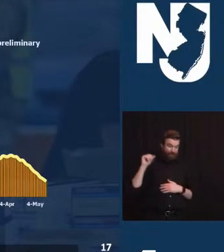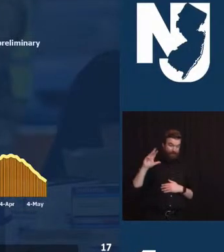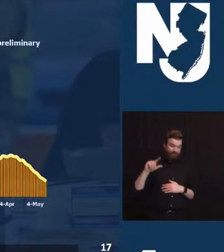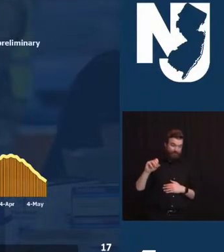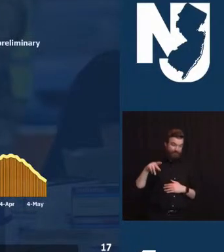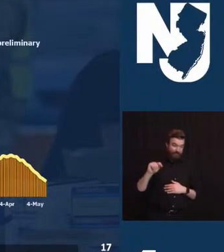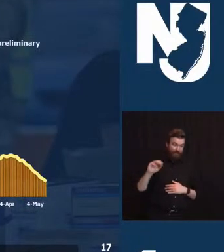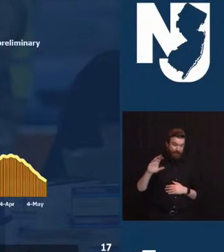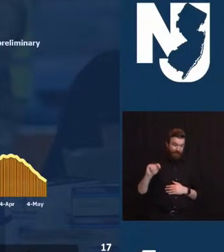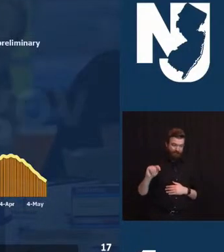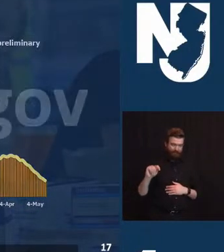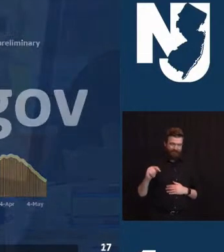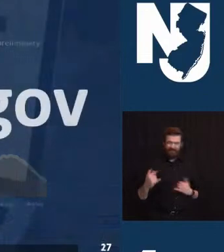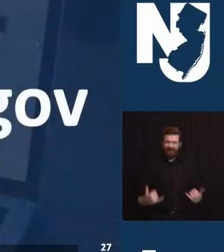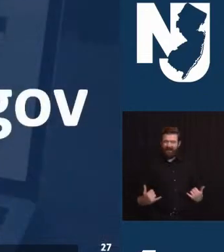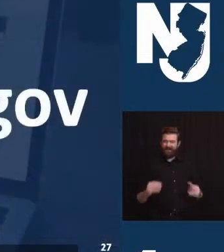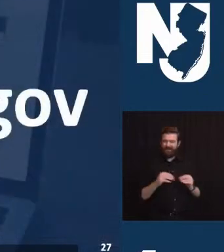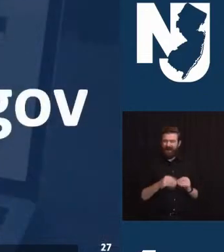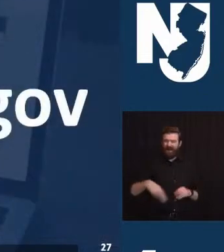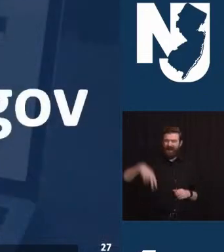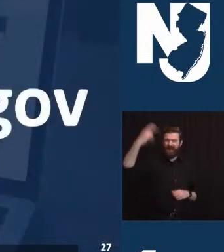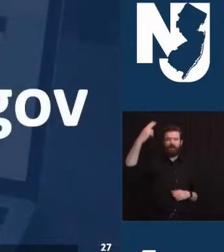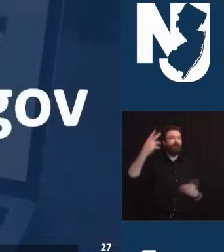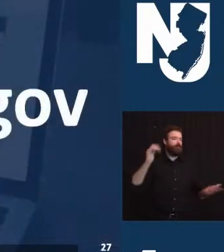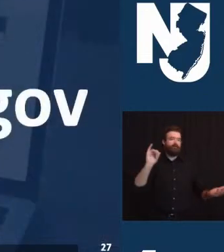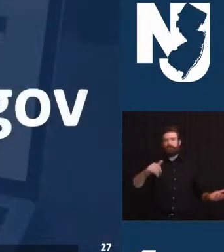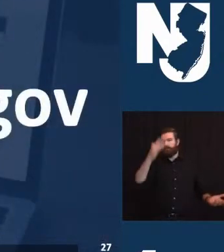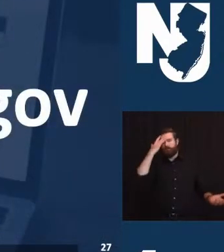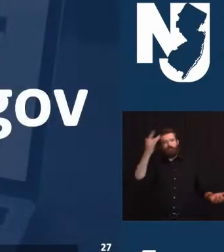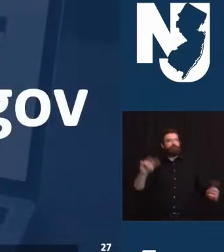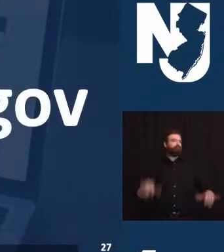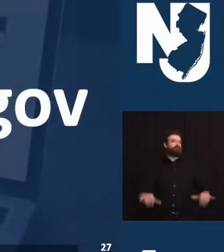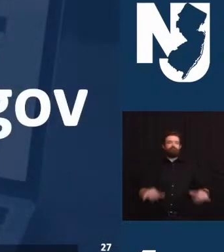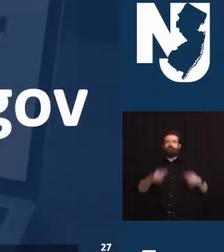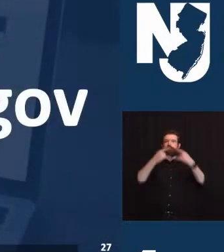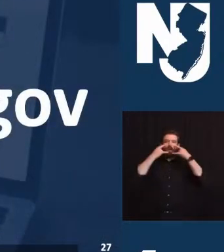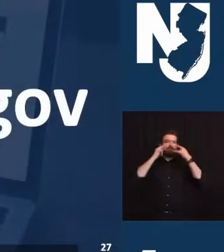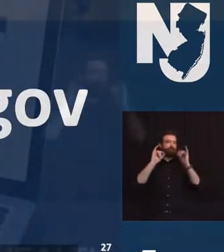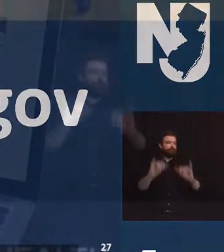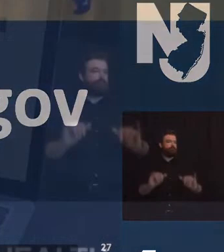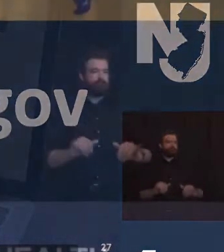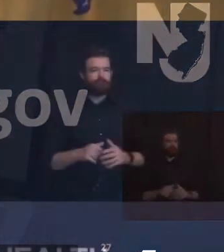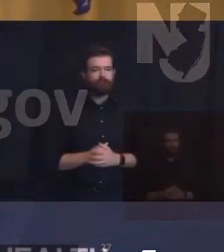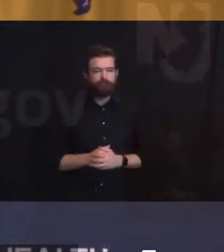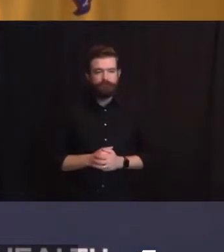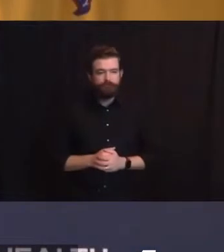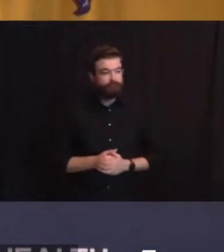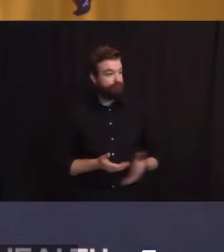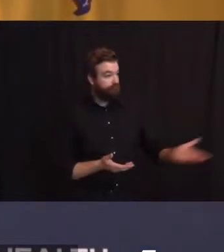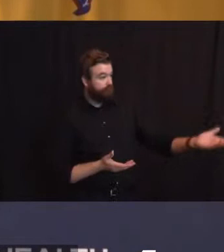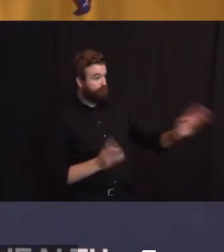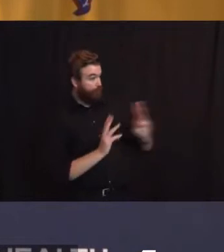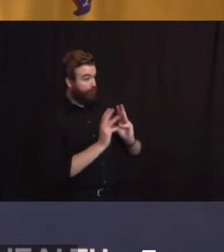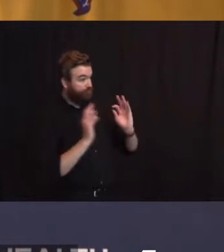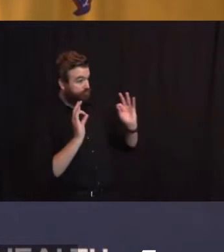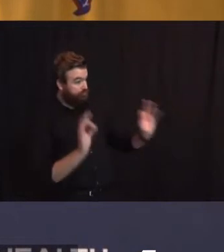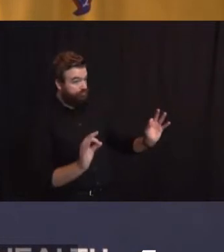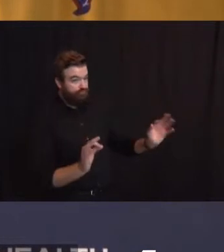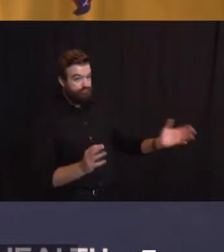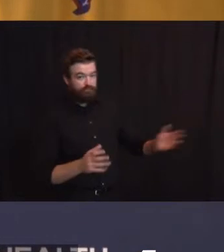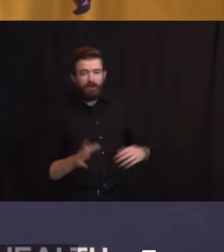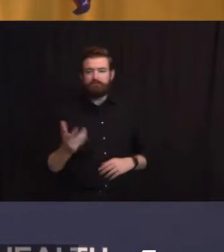you're doing great in the weather, so thank you. Thank you for that. This, I think, I looked at the forecast for this week. I can't recall another